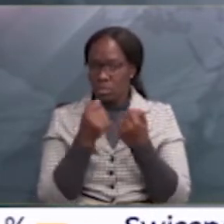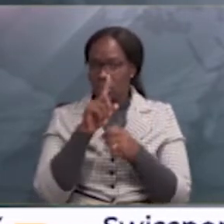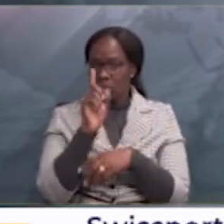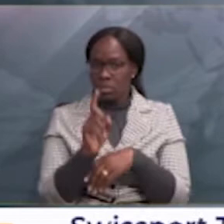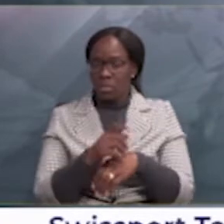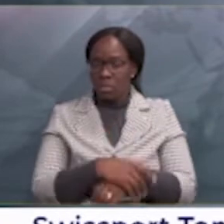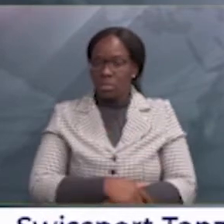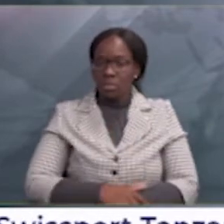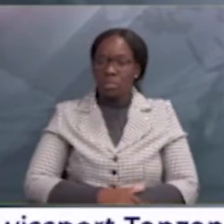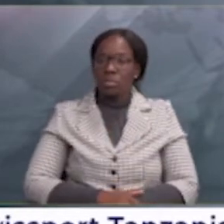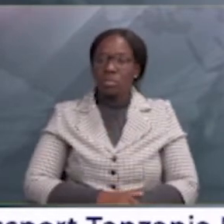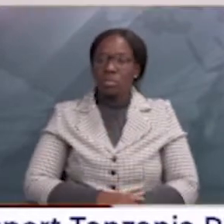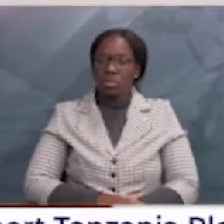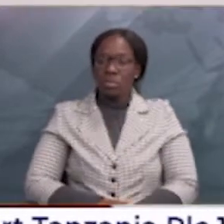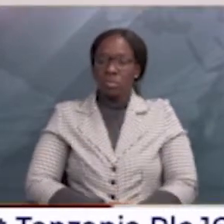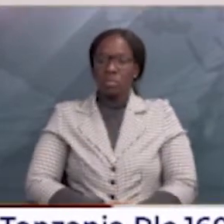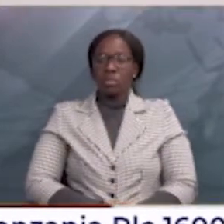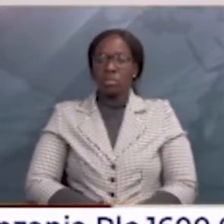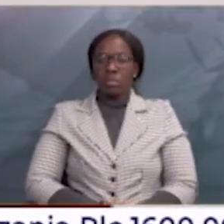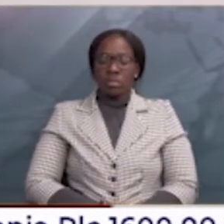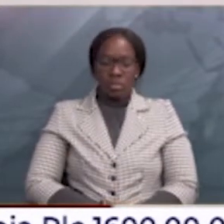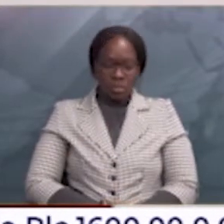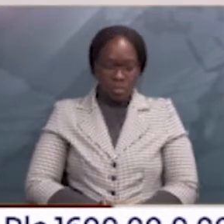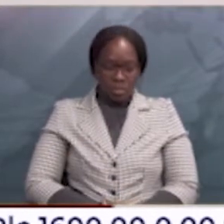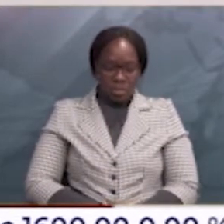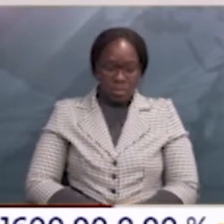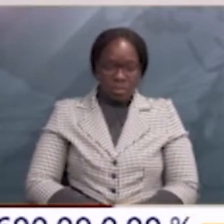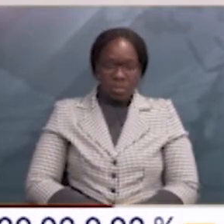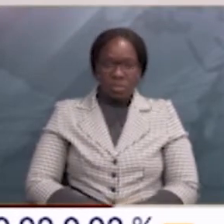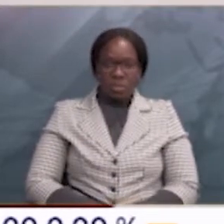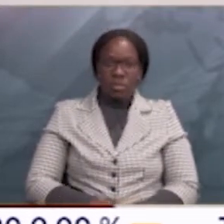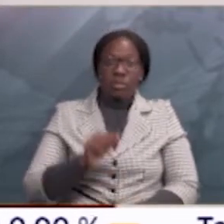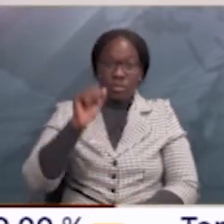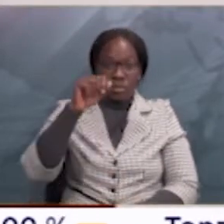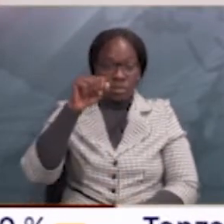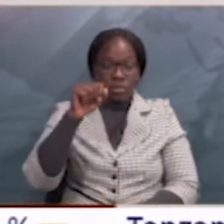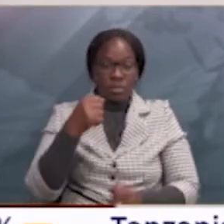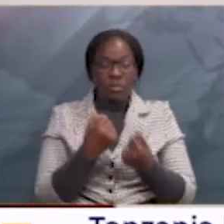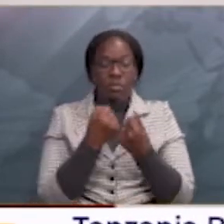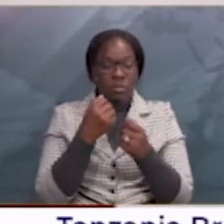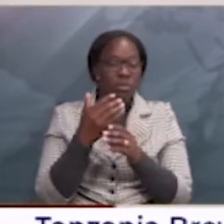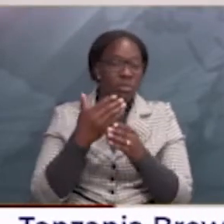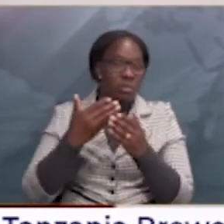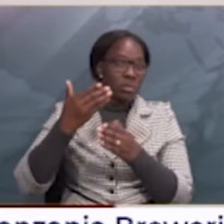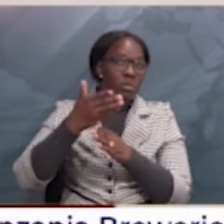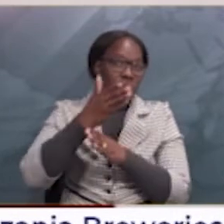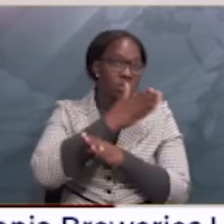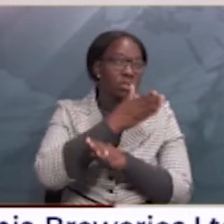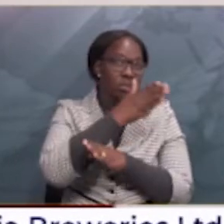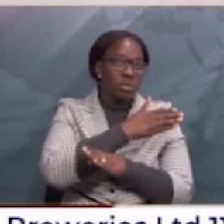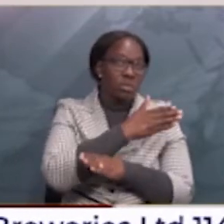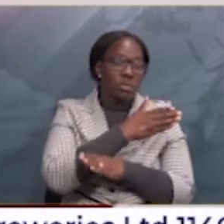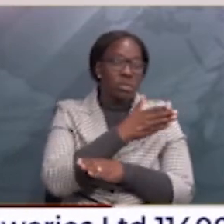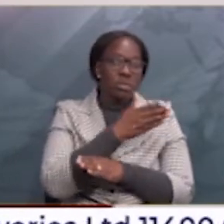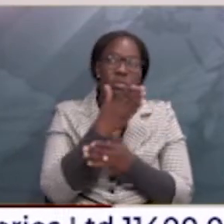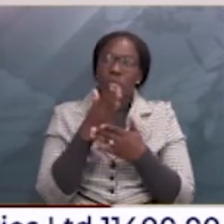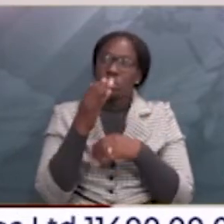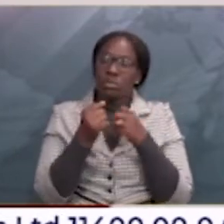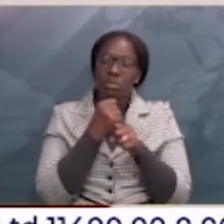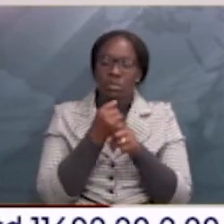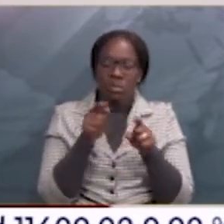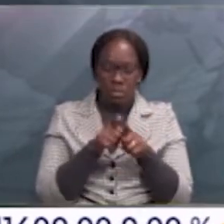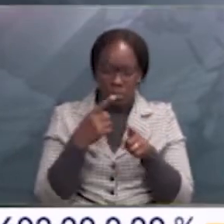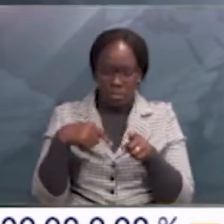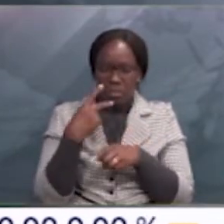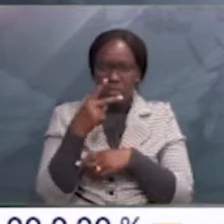sometimes? Yes, it has happened before in other years. Mm-hmm. And what normally we are seeing right now is